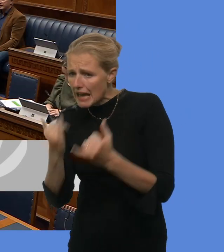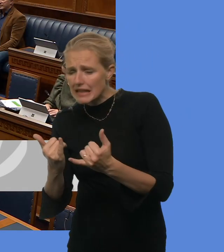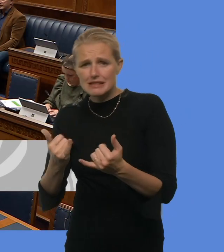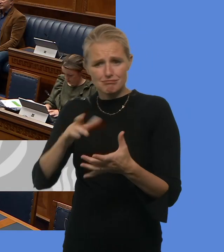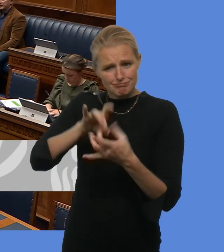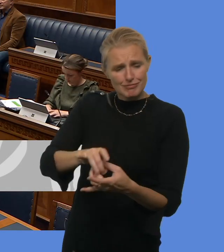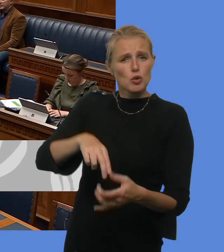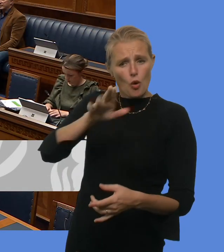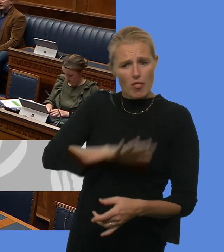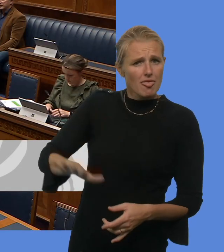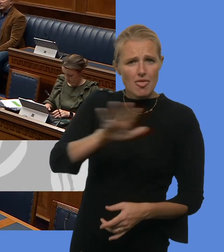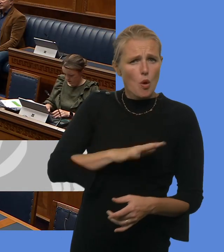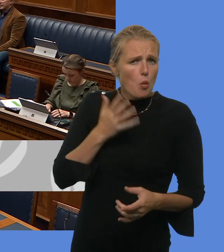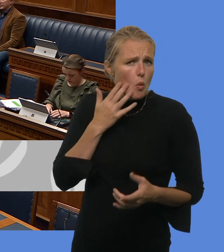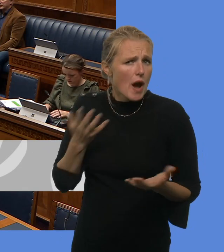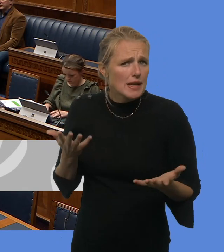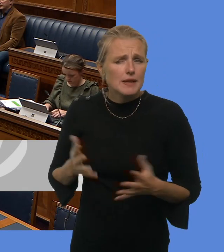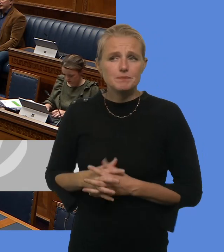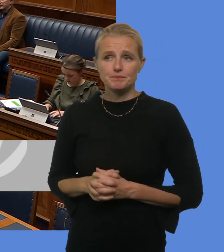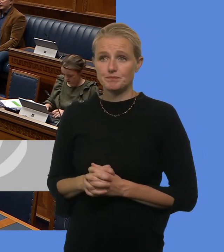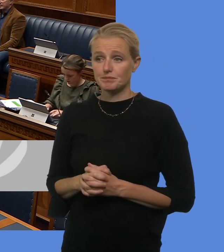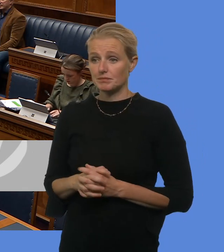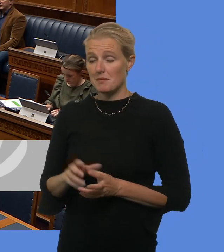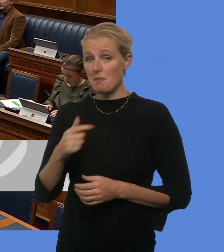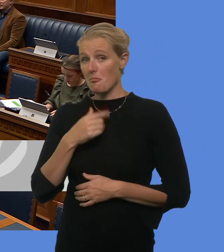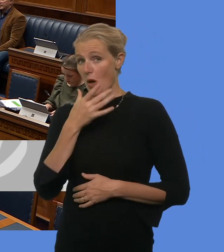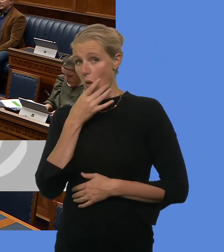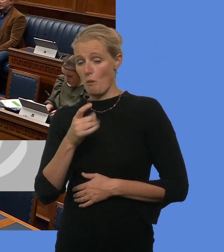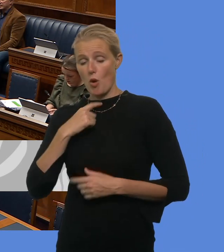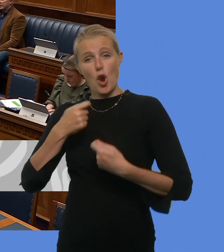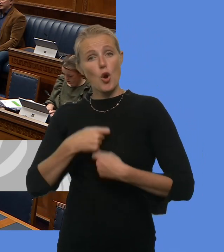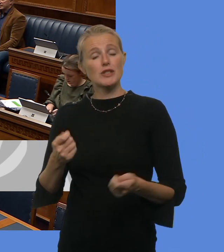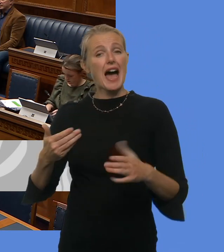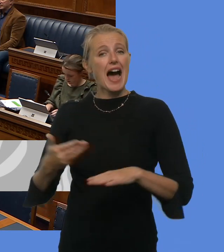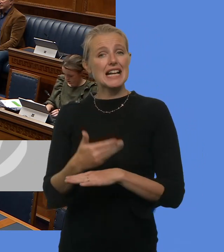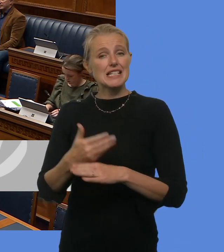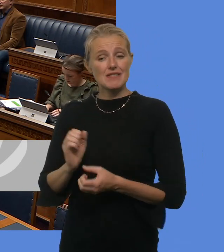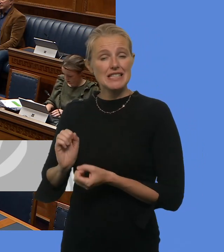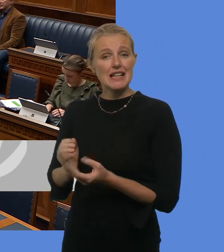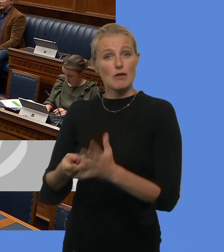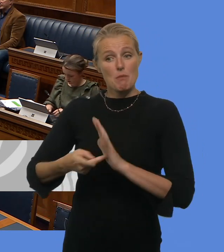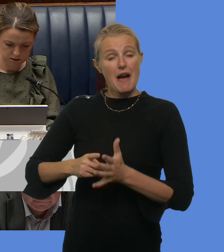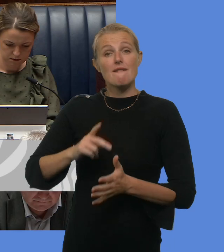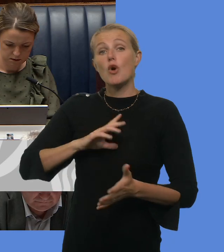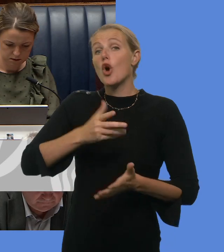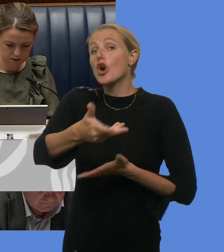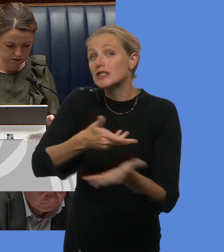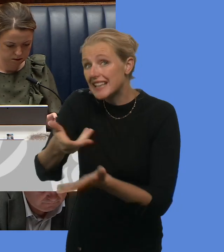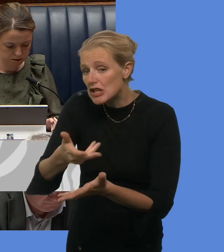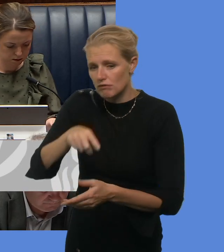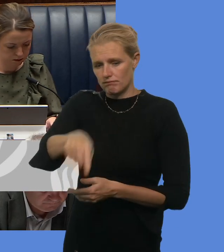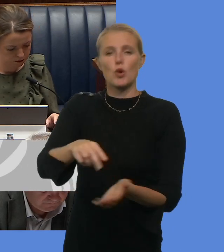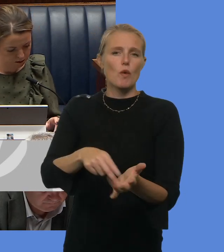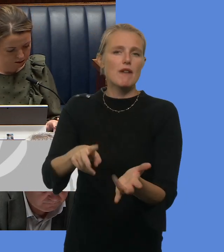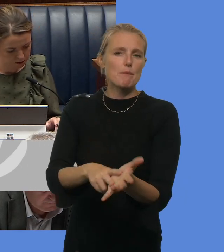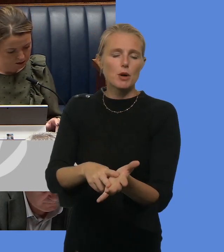across the north? Minister. I hope to be able to launch our active delivery plan for consultation in November. Links to schools